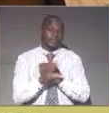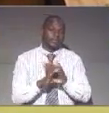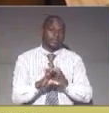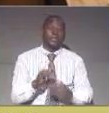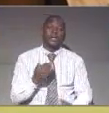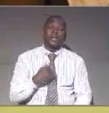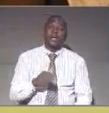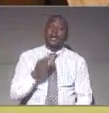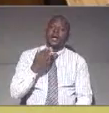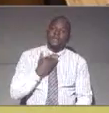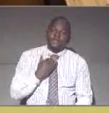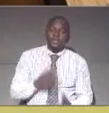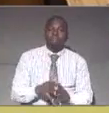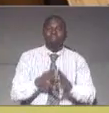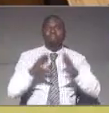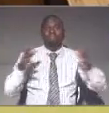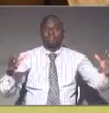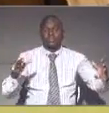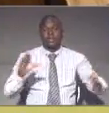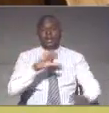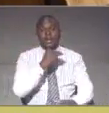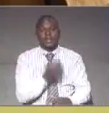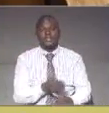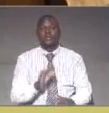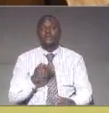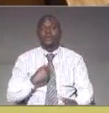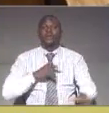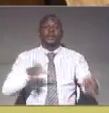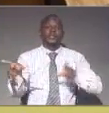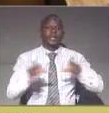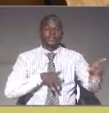I feel that we need to expand the capacity of our stadium.